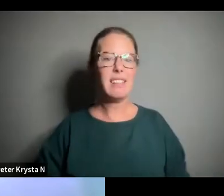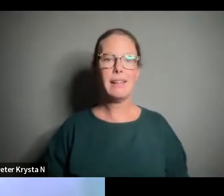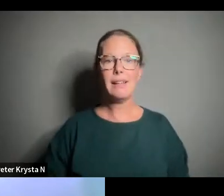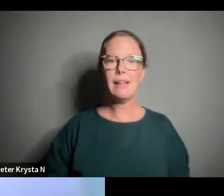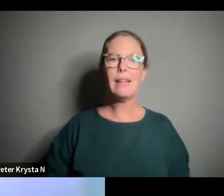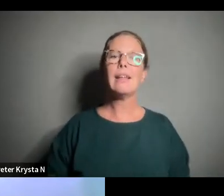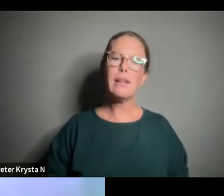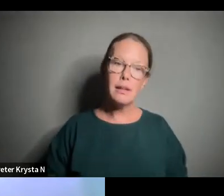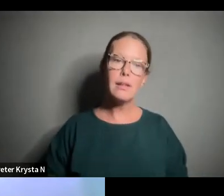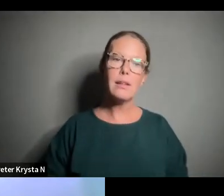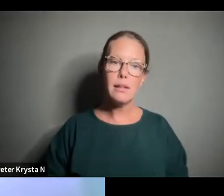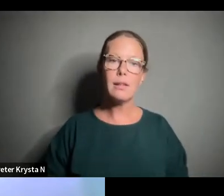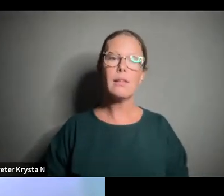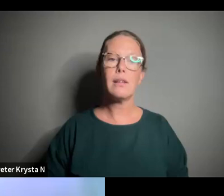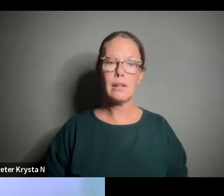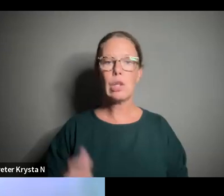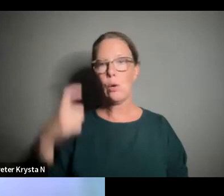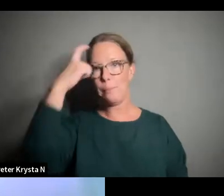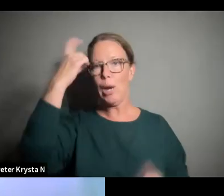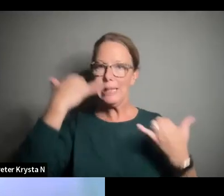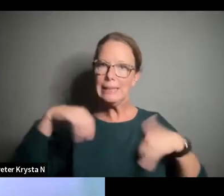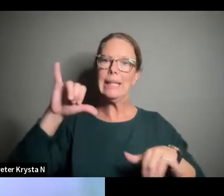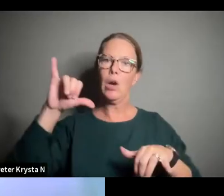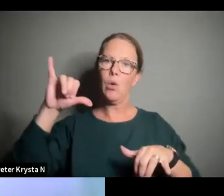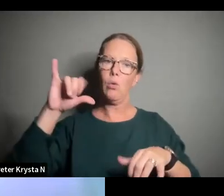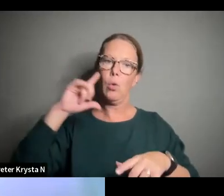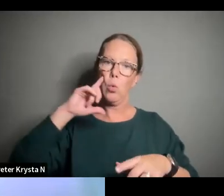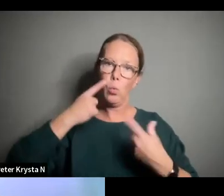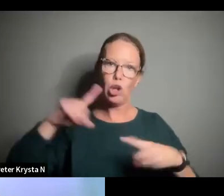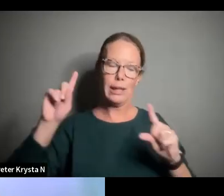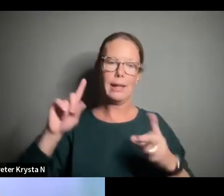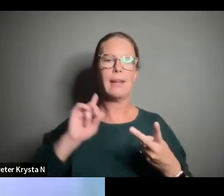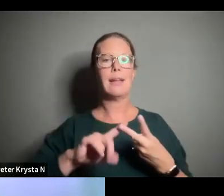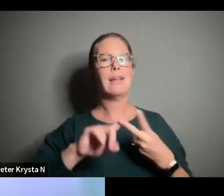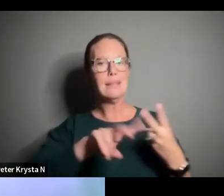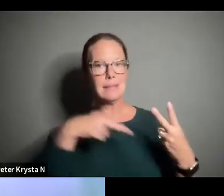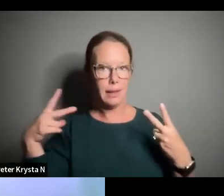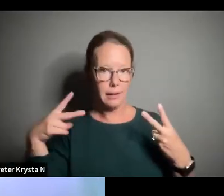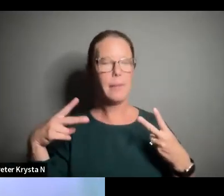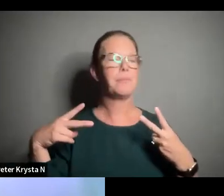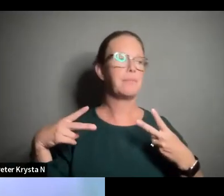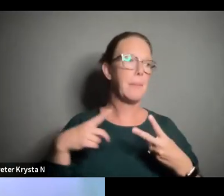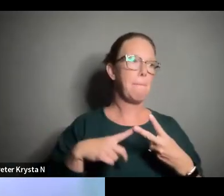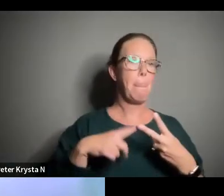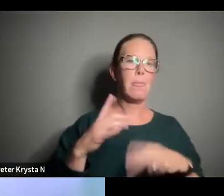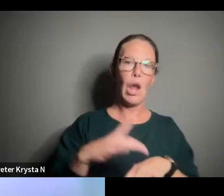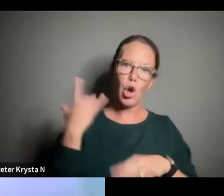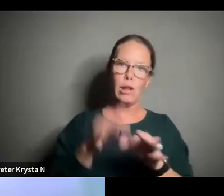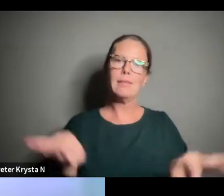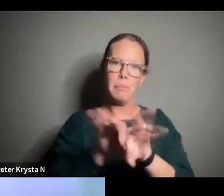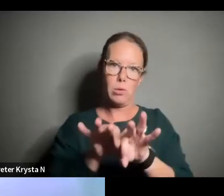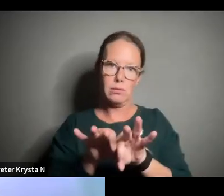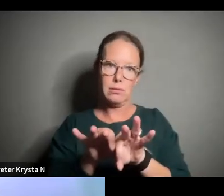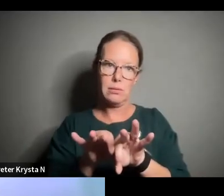going? Your brain is still working. It's just one aspect. The second major thing is that early is important,